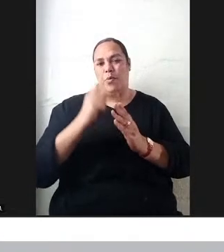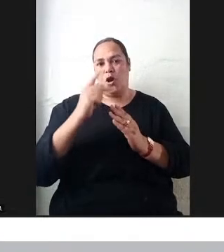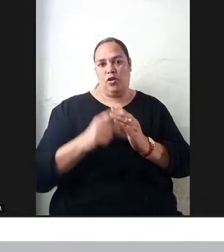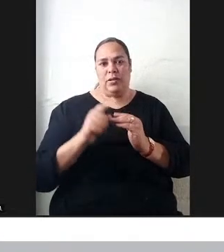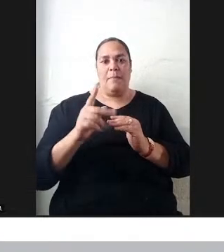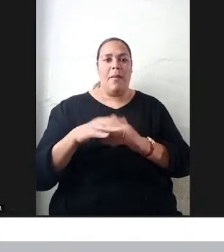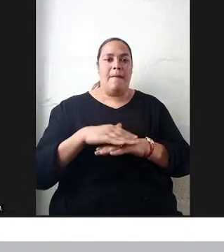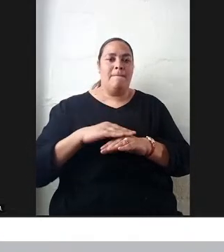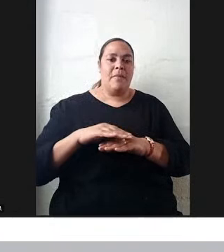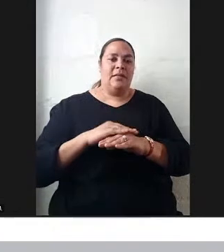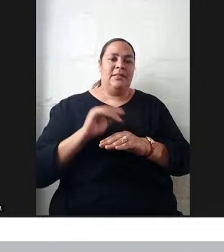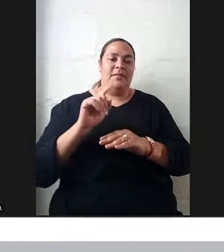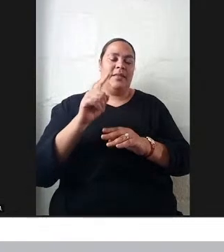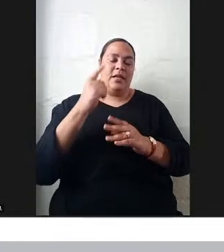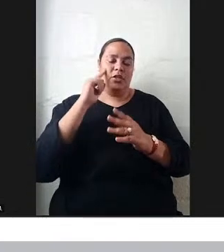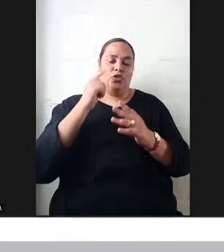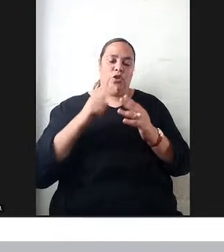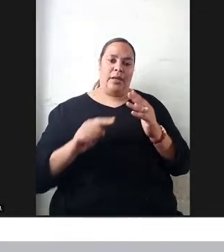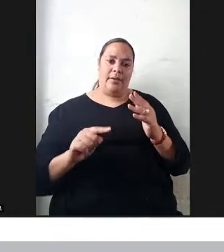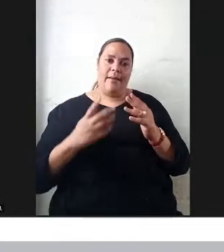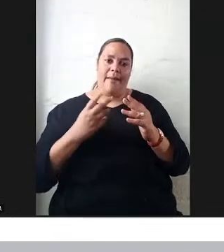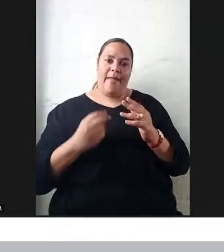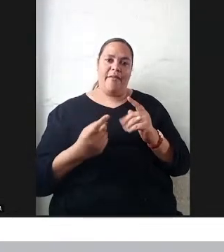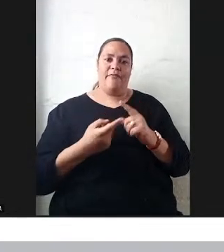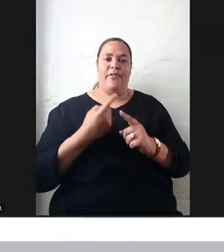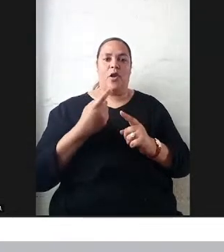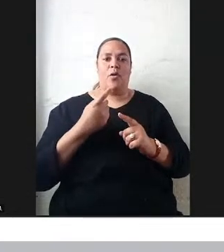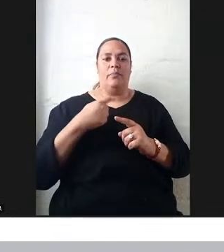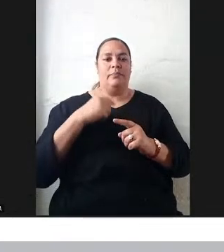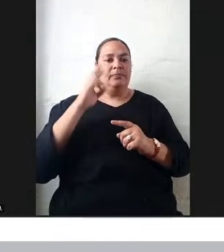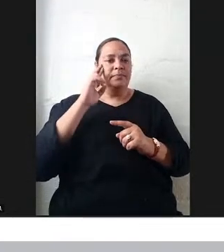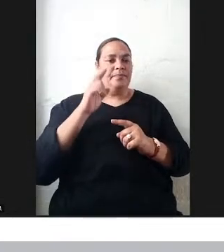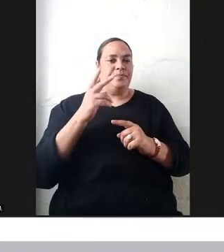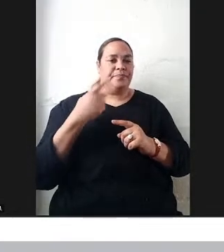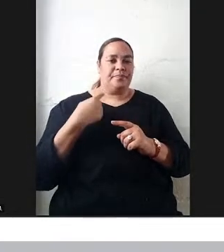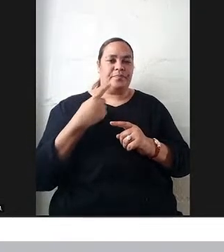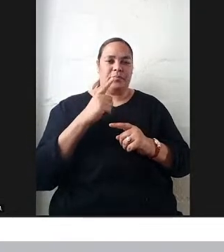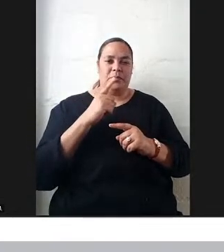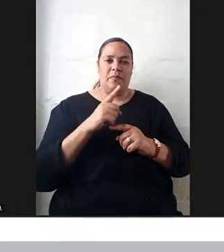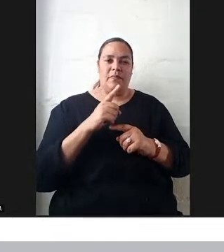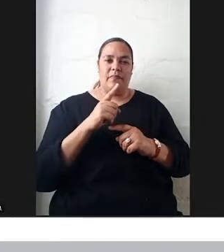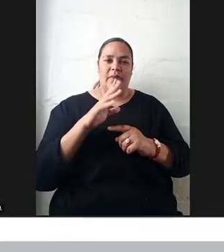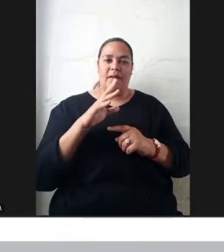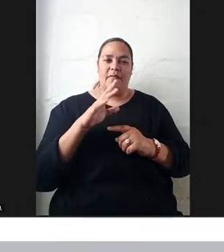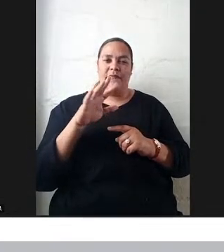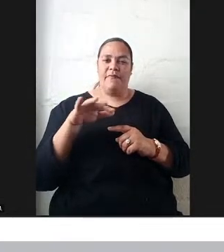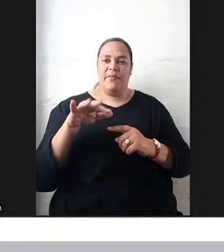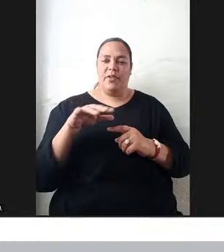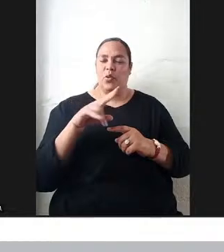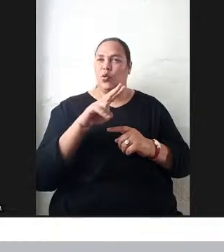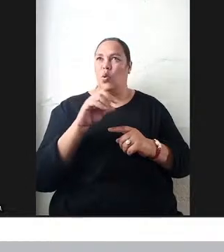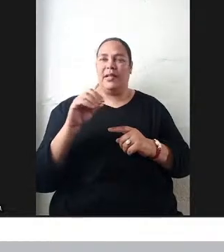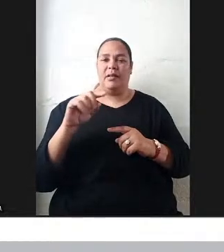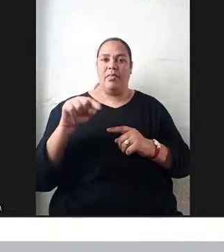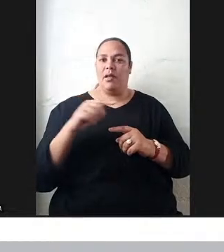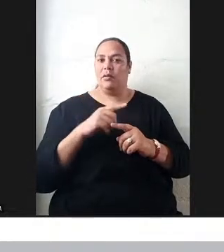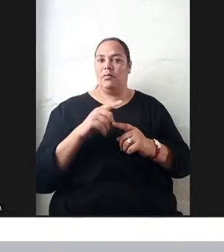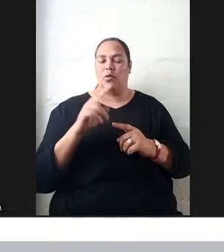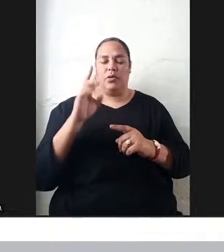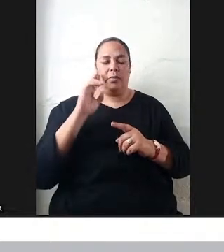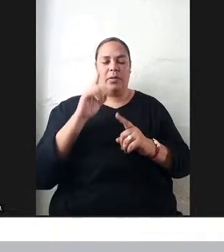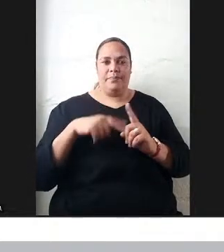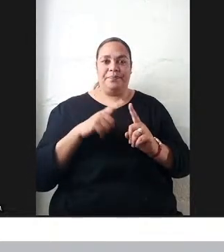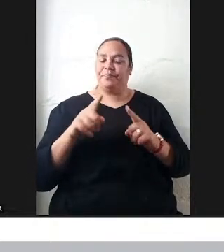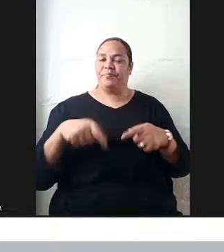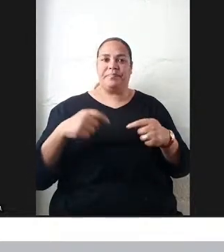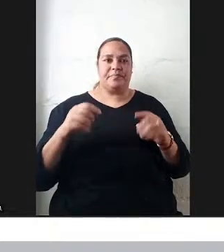property checks, which if I can recall would have probably been like 150 or maybe 200,000 that would not have been spent.